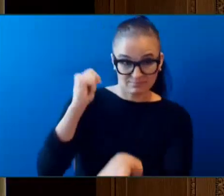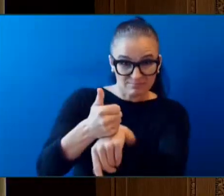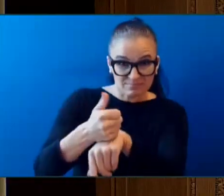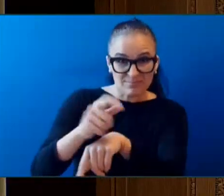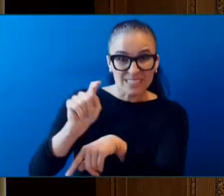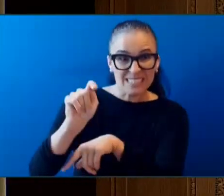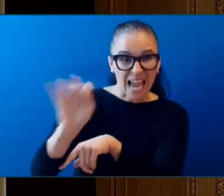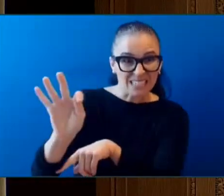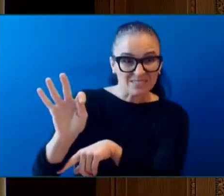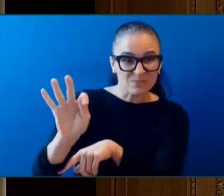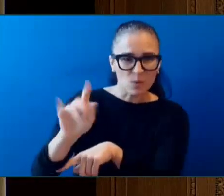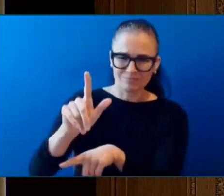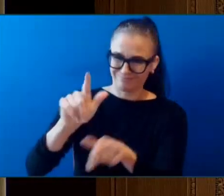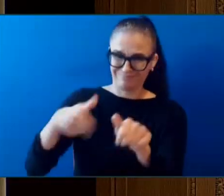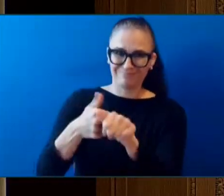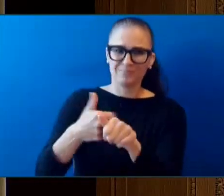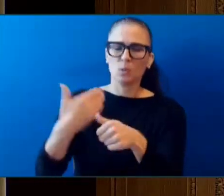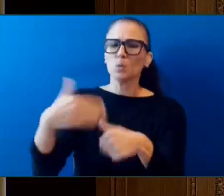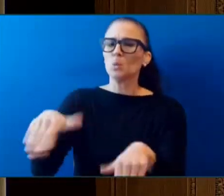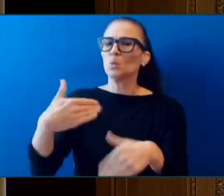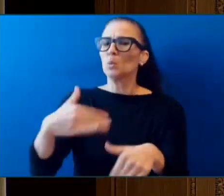either respect the independent